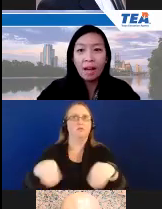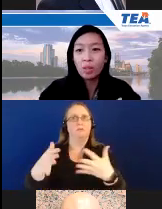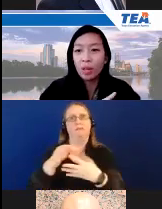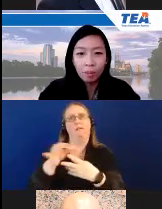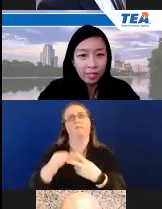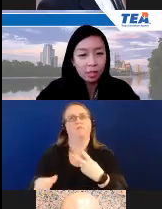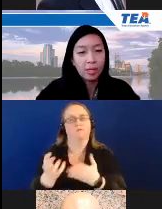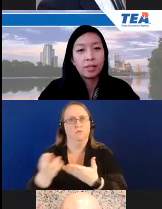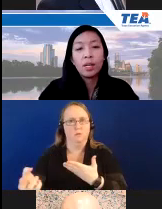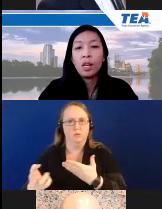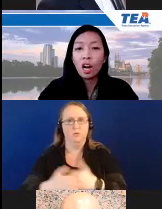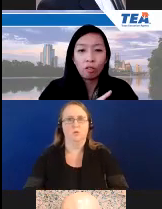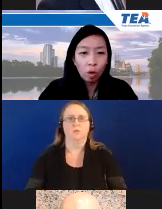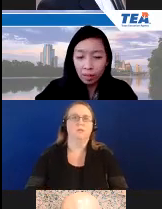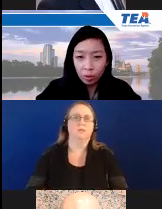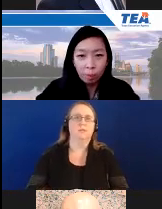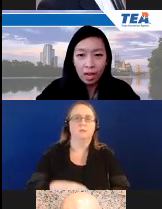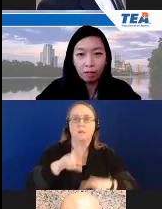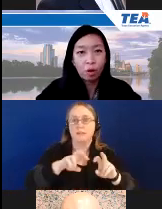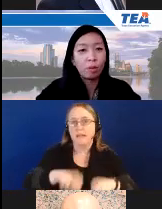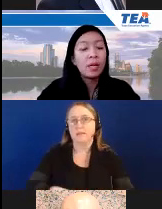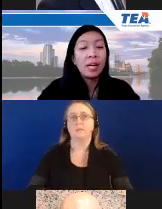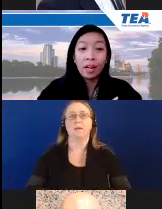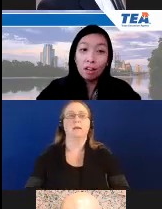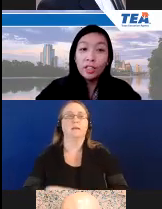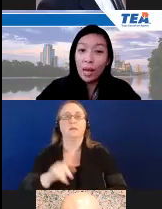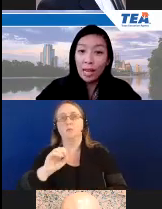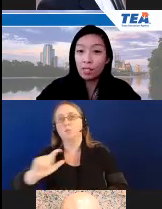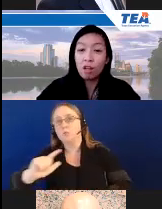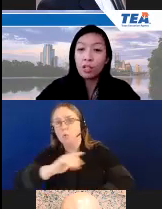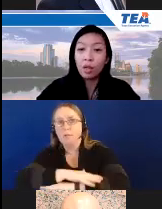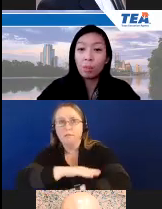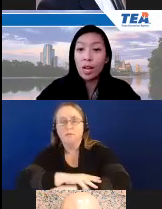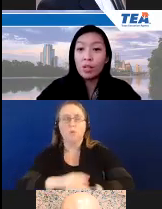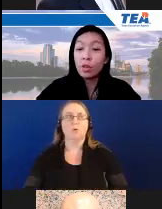resources we have, so interim assessments, our formative tool platform. It also had